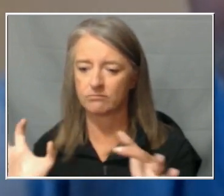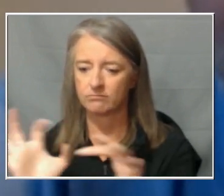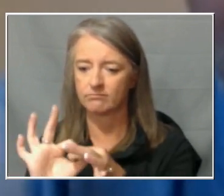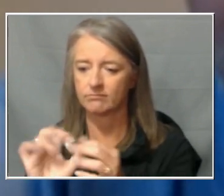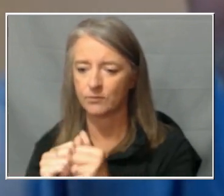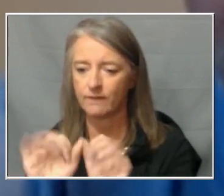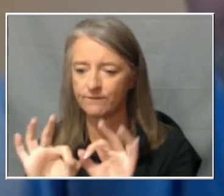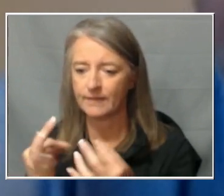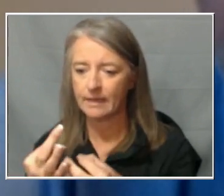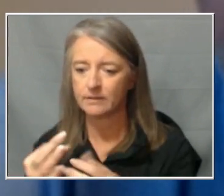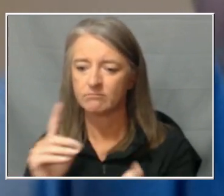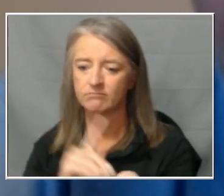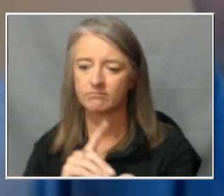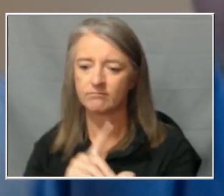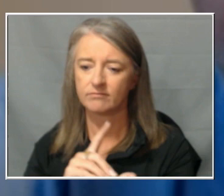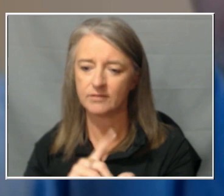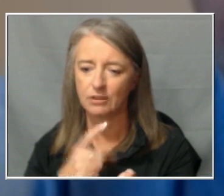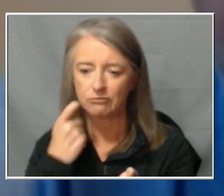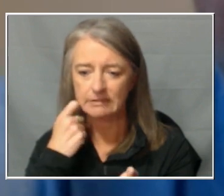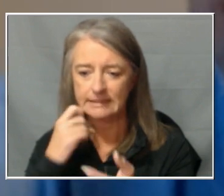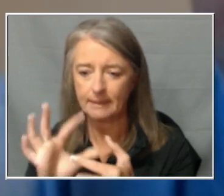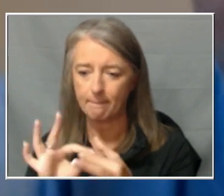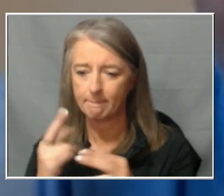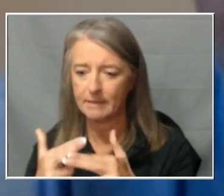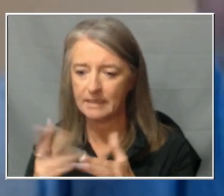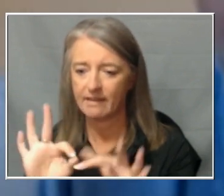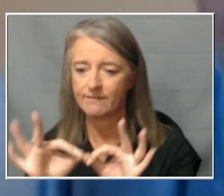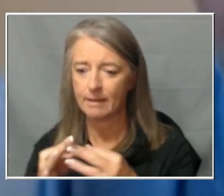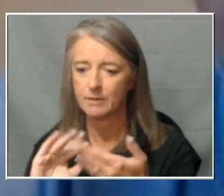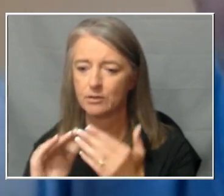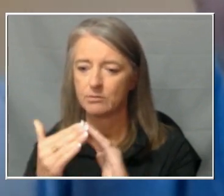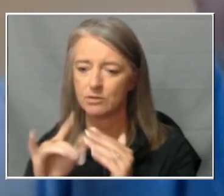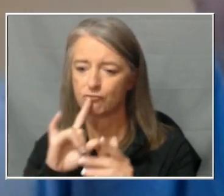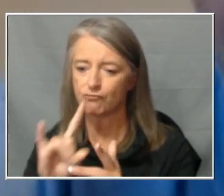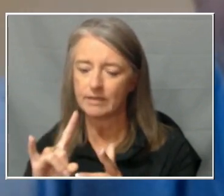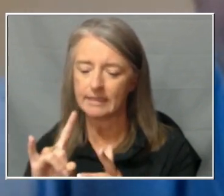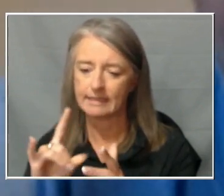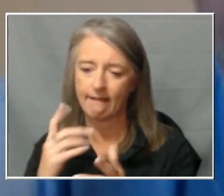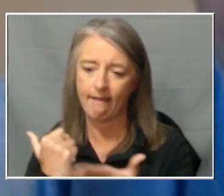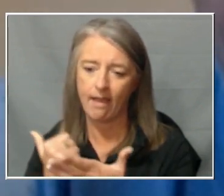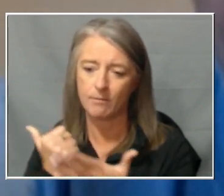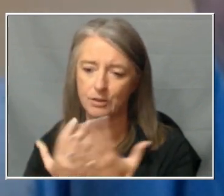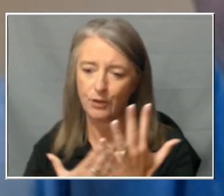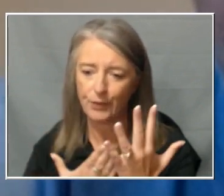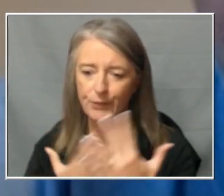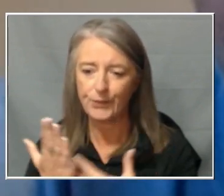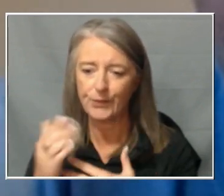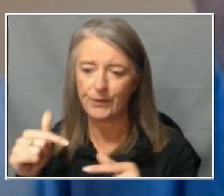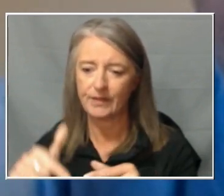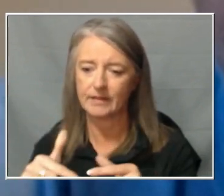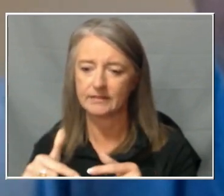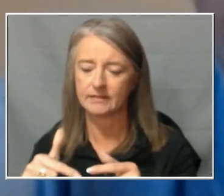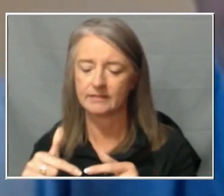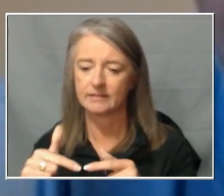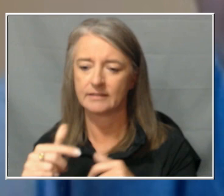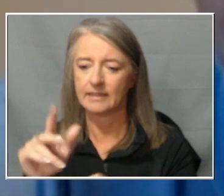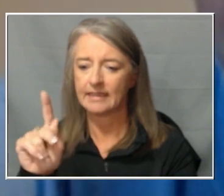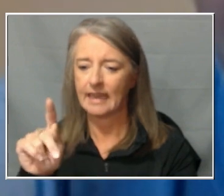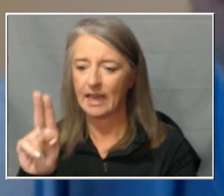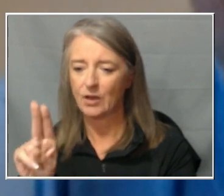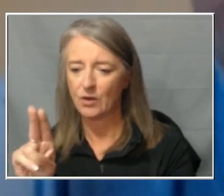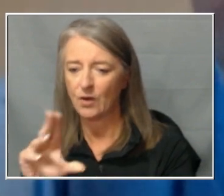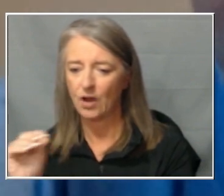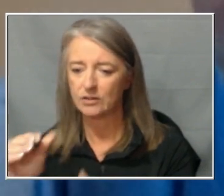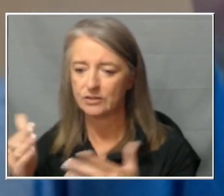with your family. Like Dr. Leminska said, that family and community has been what has gotten us through this, both up there at KU and